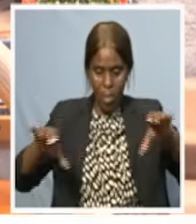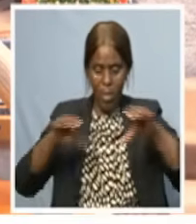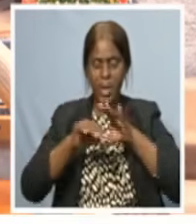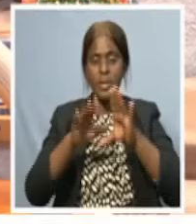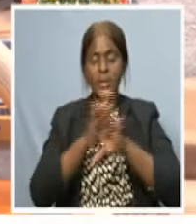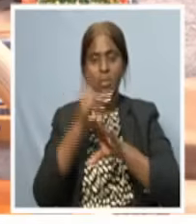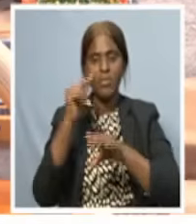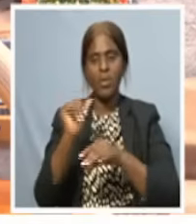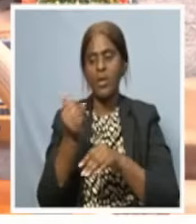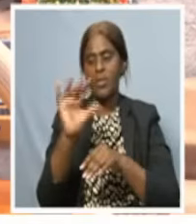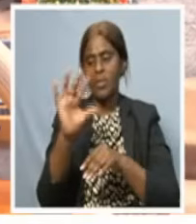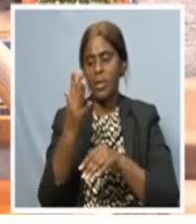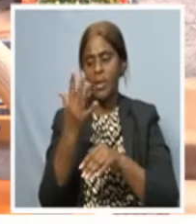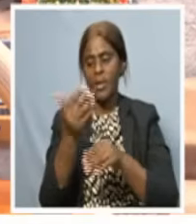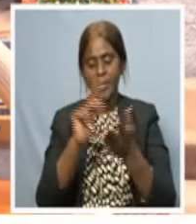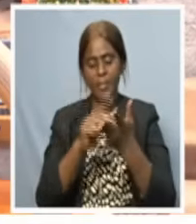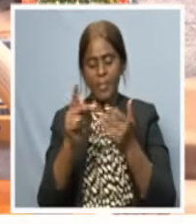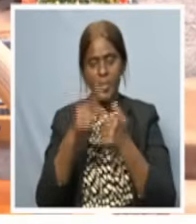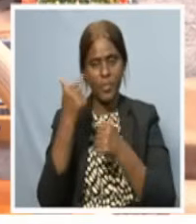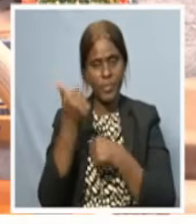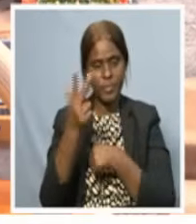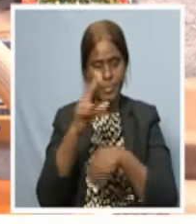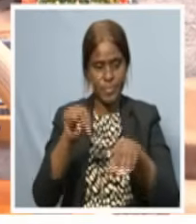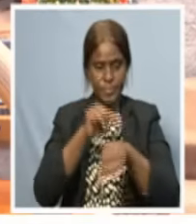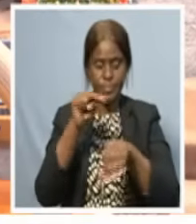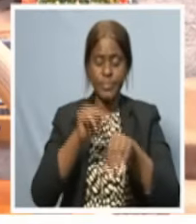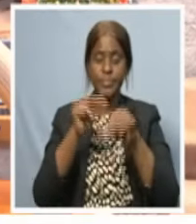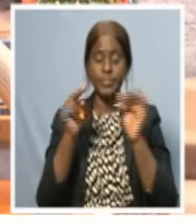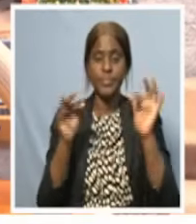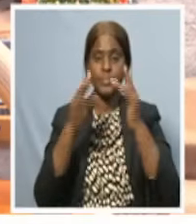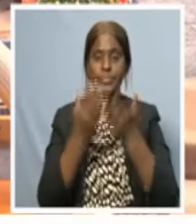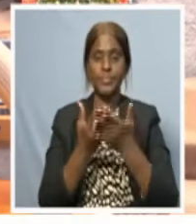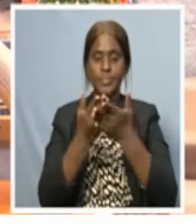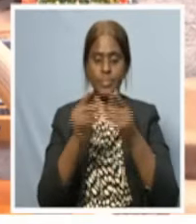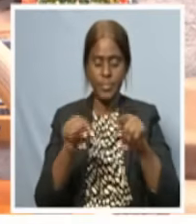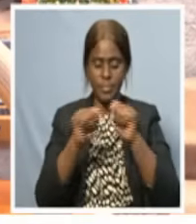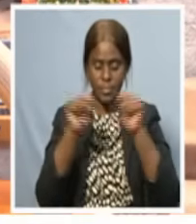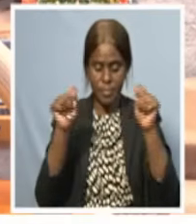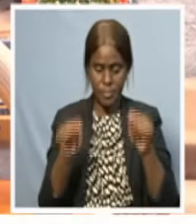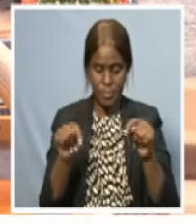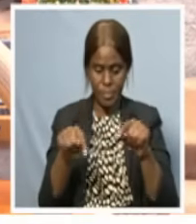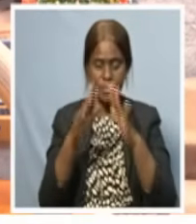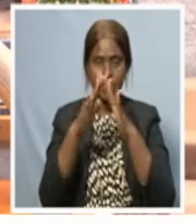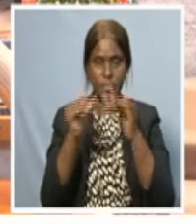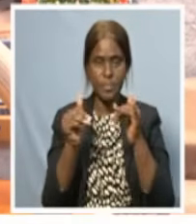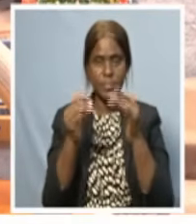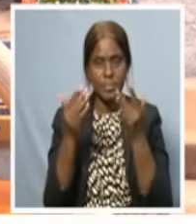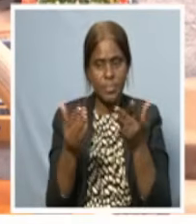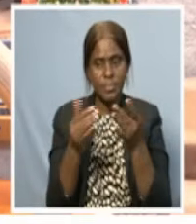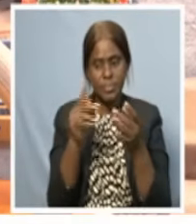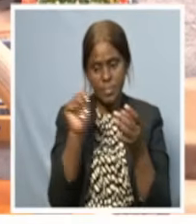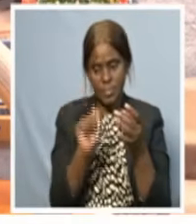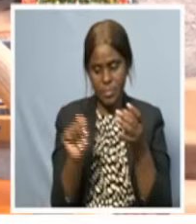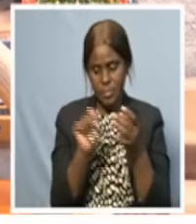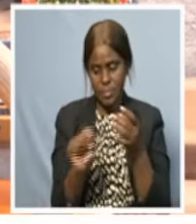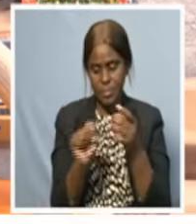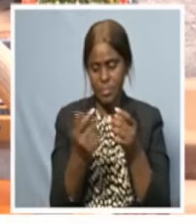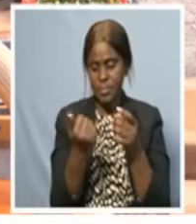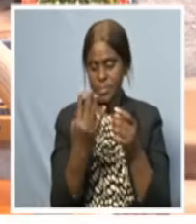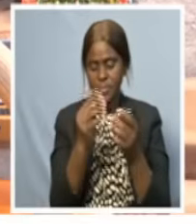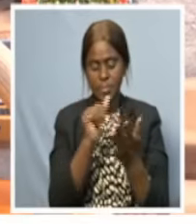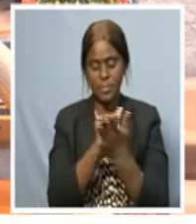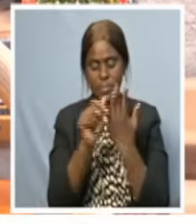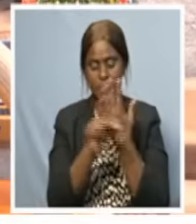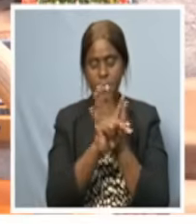Zambia for the 5th session of the 13th National Assembly, laid on the table of the House on Tuesday,